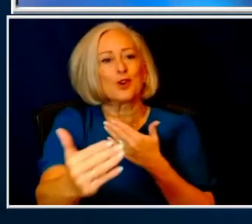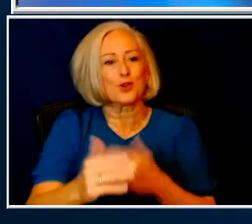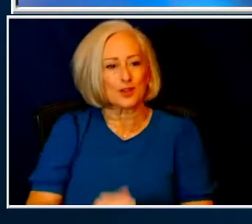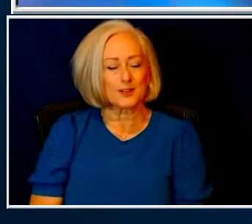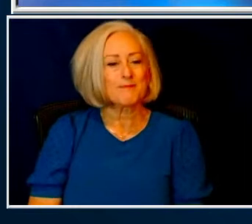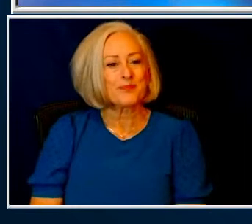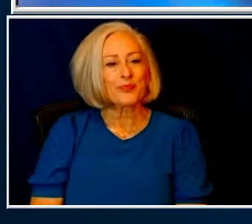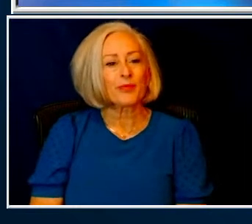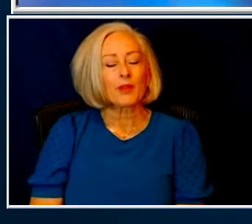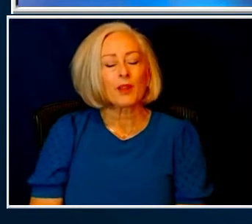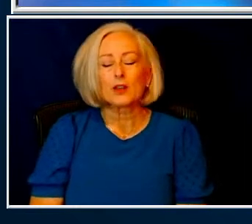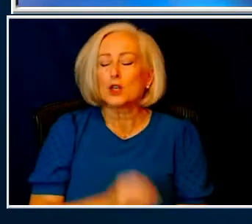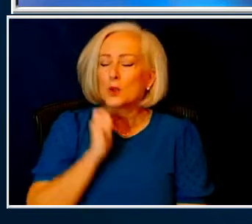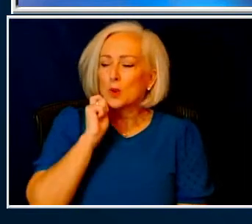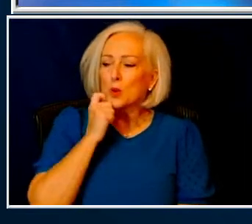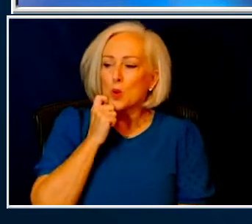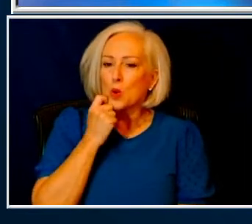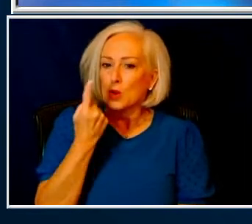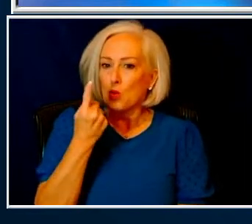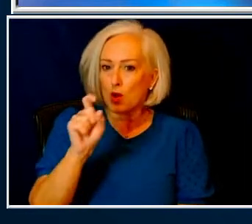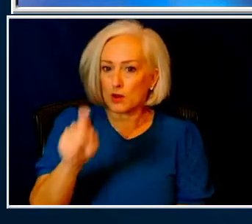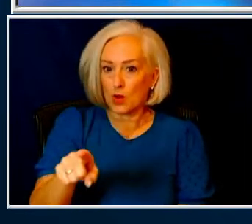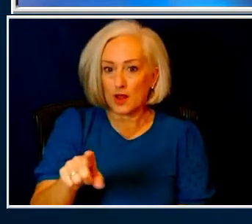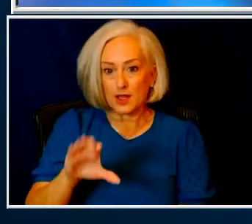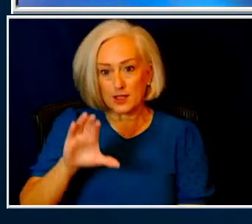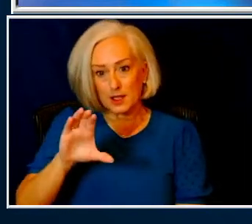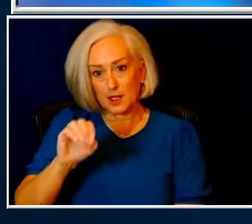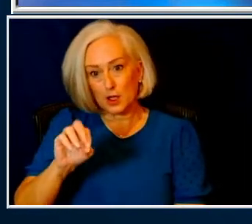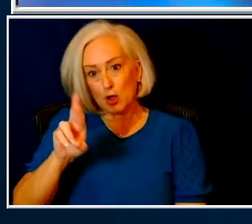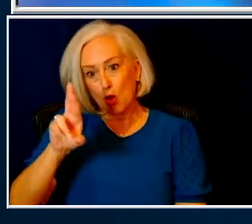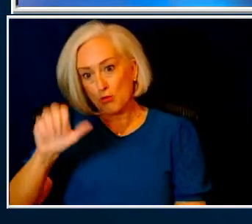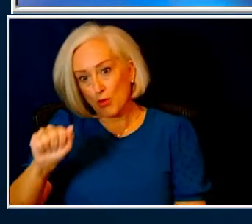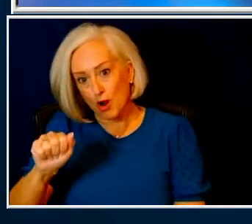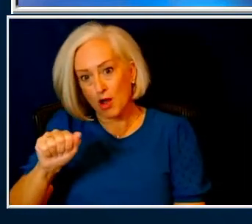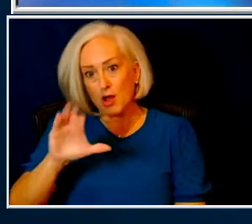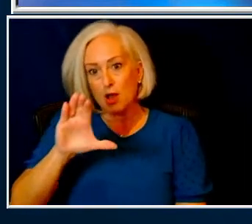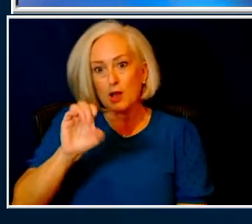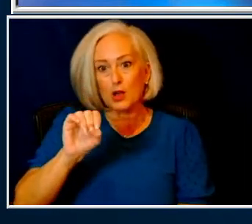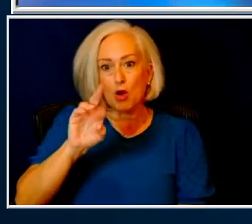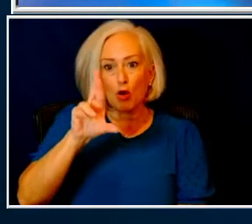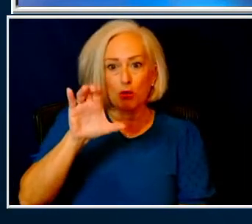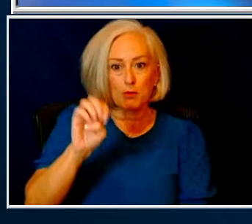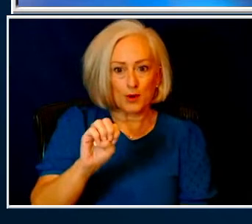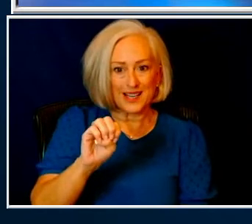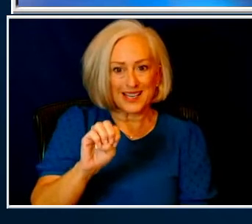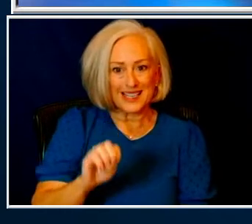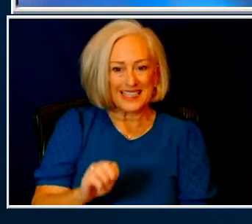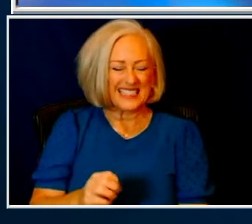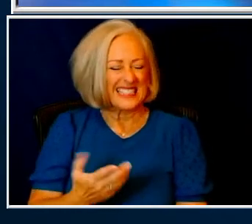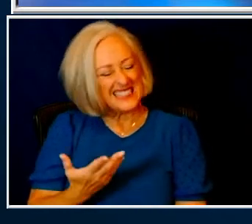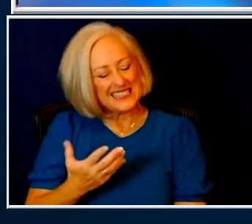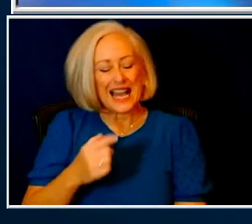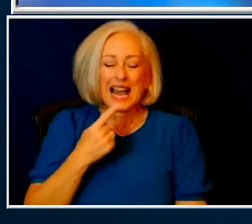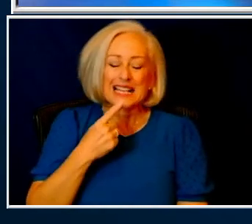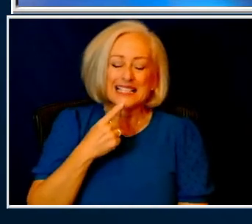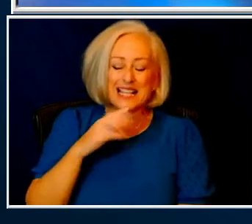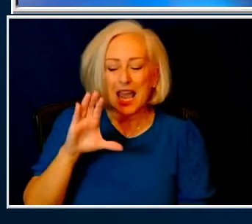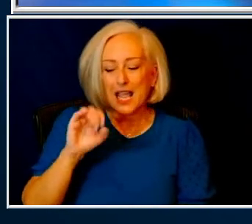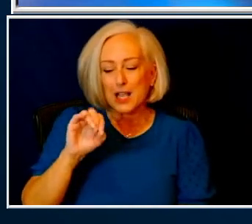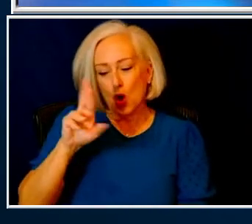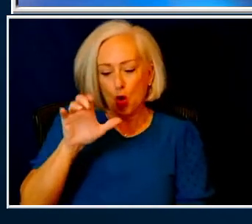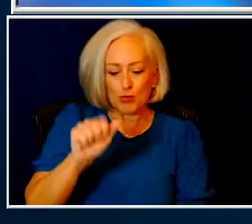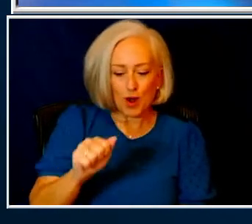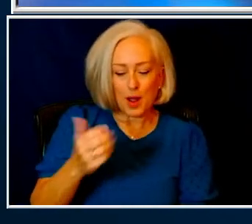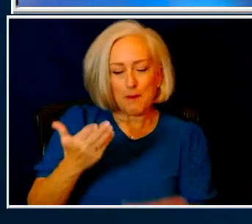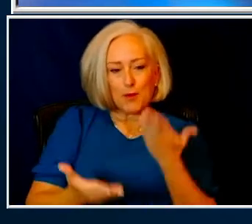question for you there, Dr. Tifo. Is it Cobra or Cobri? How do you say it? I say Cobra, but it's probably Excellent. should be Cobri. I'm going to